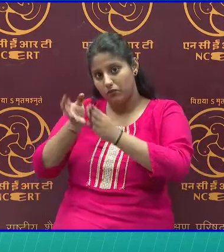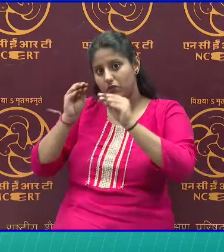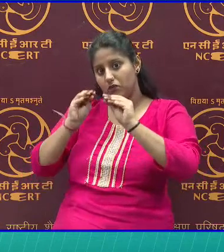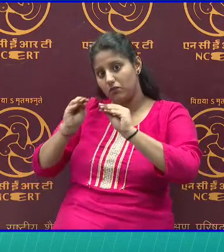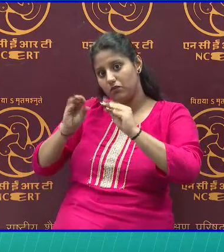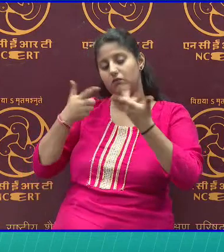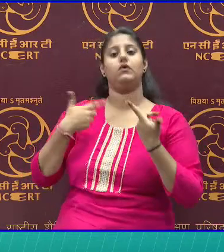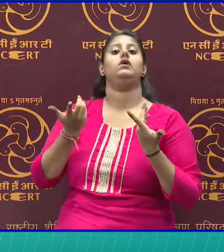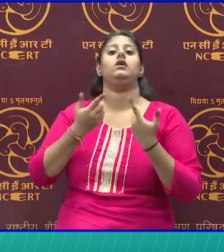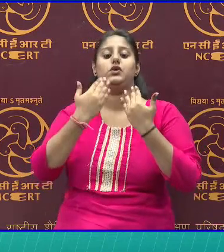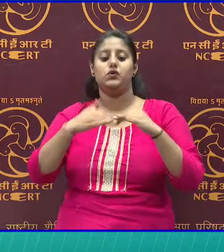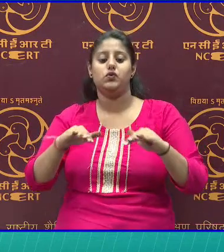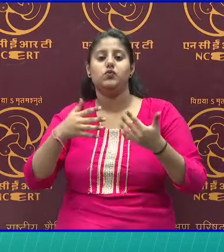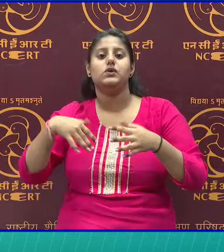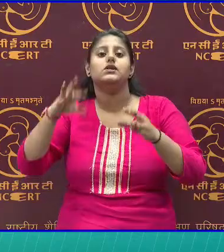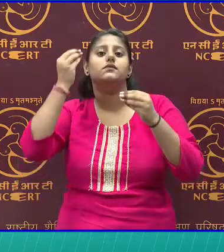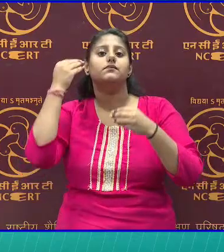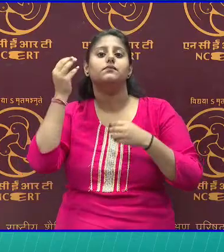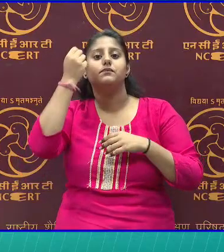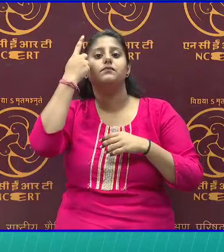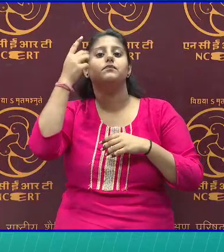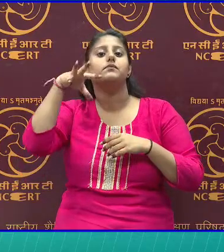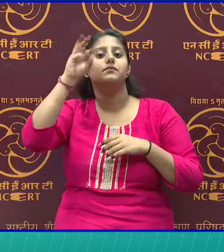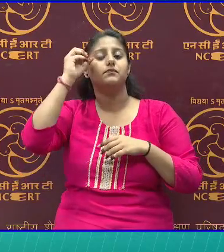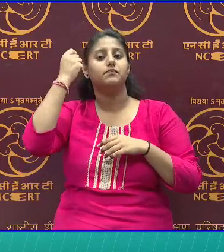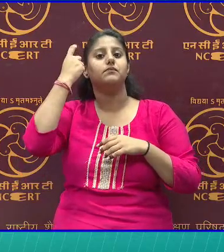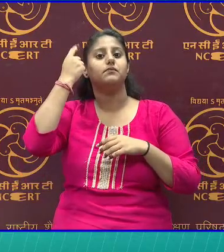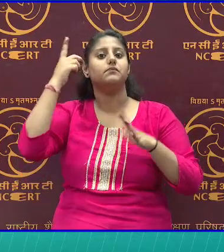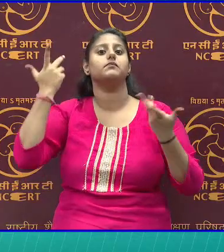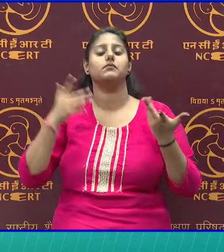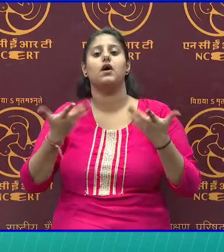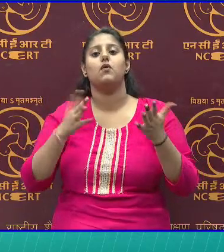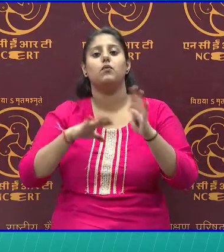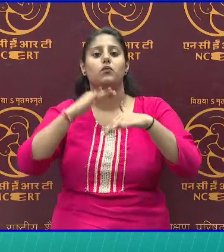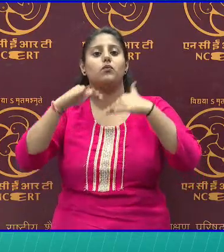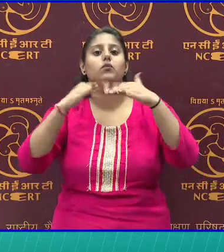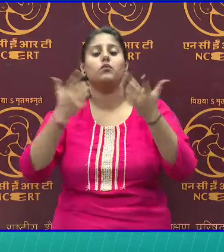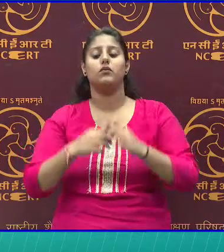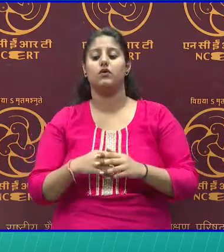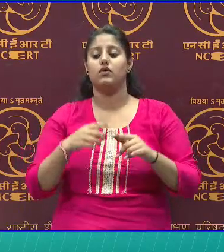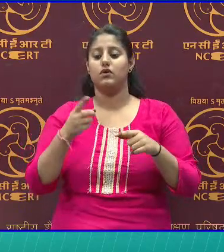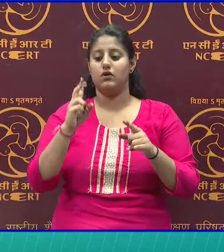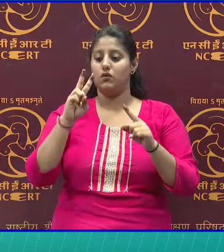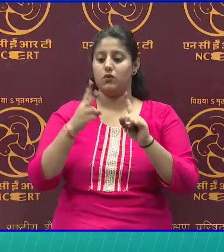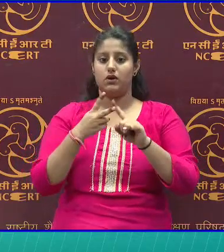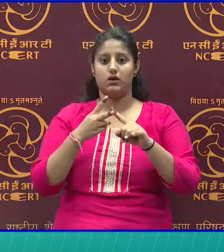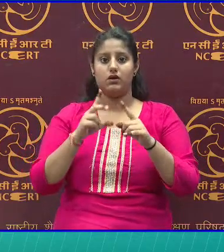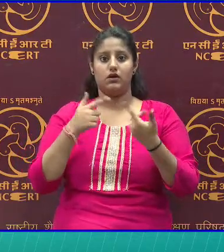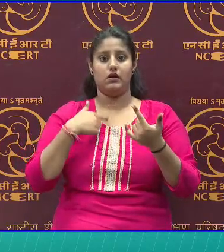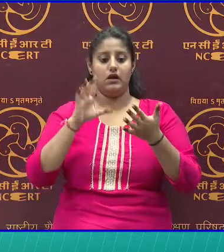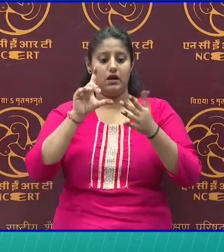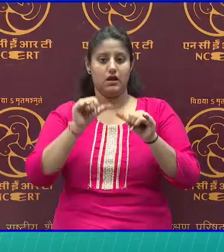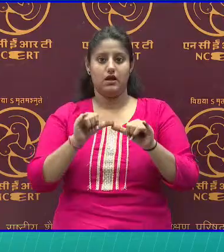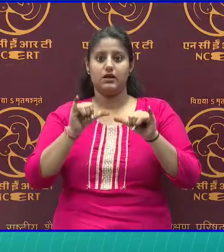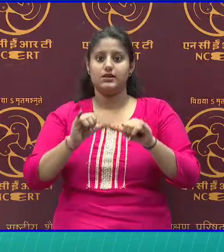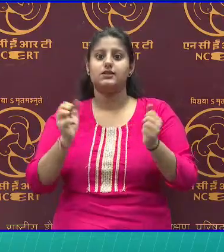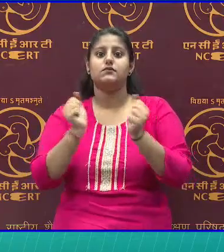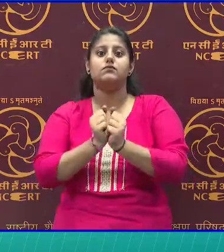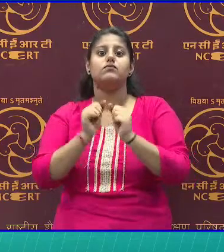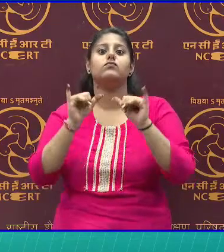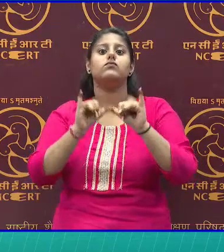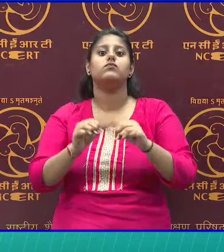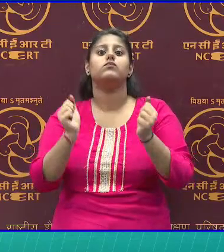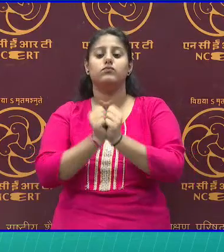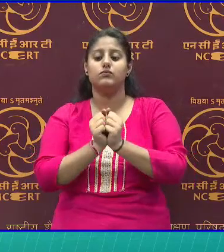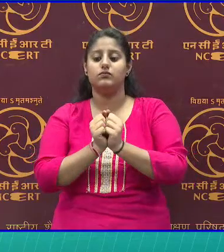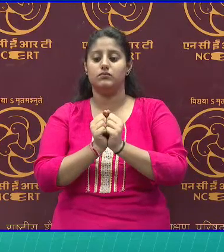one complete unit for it, our community, wherein 2 chapters. One is about living together. Here it is more about the